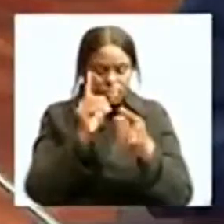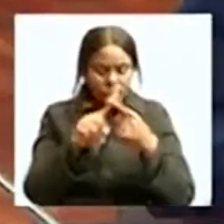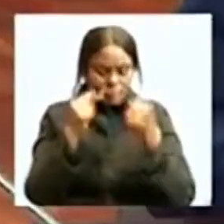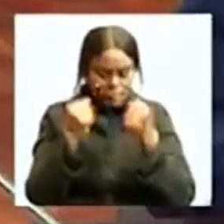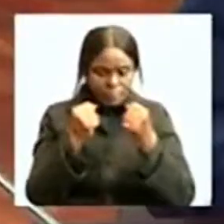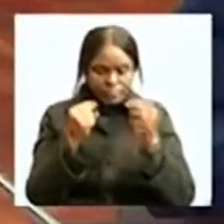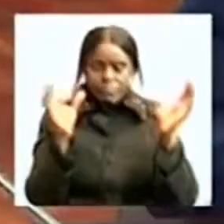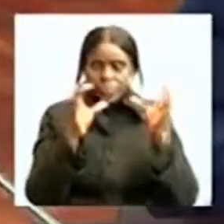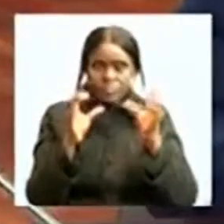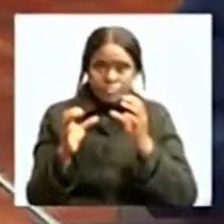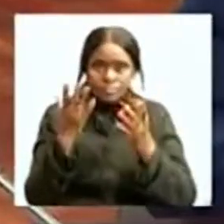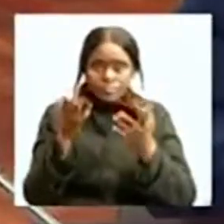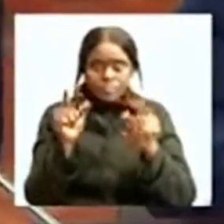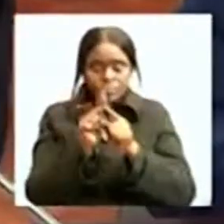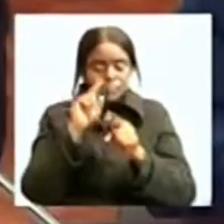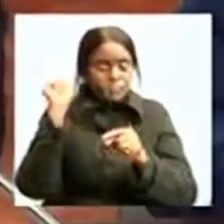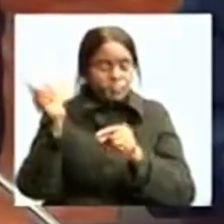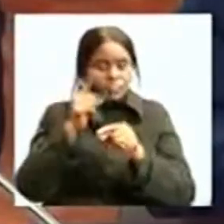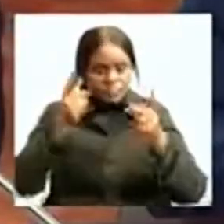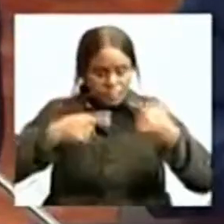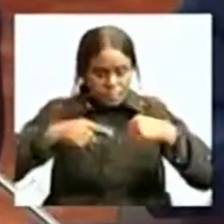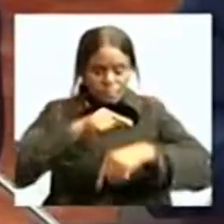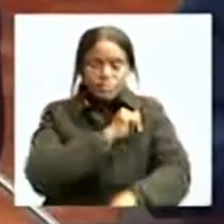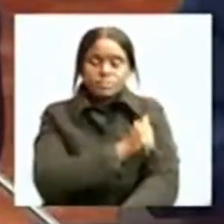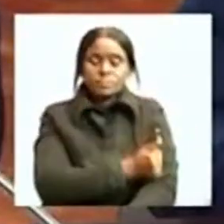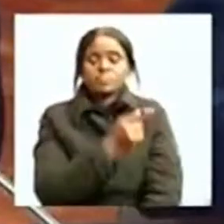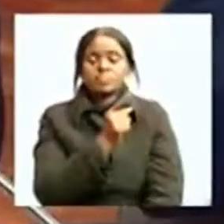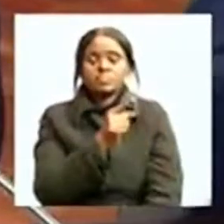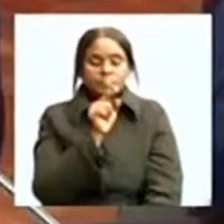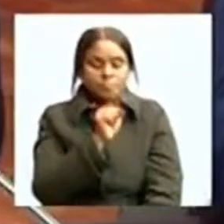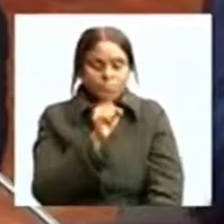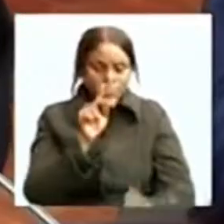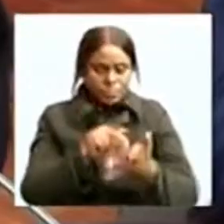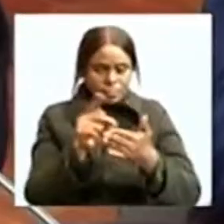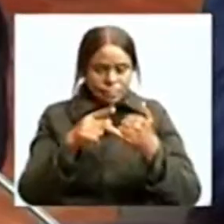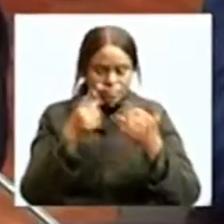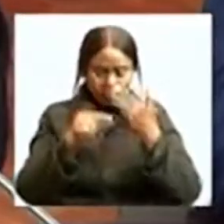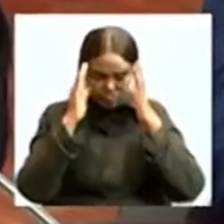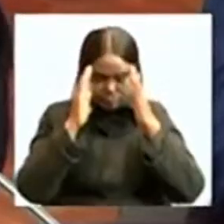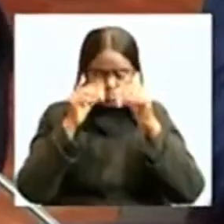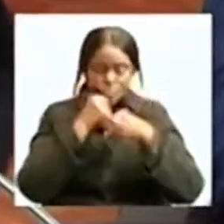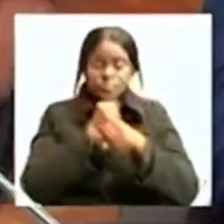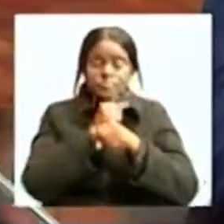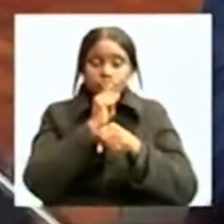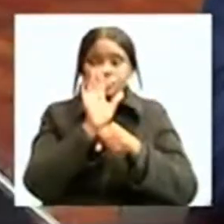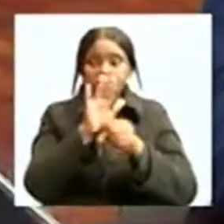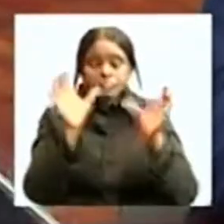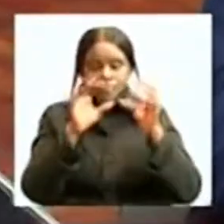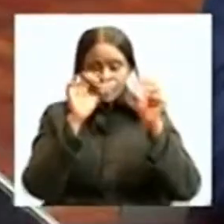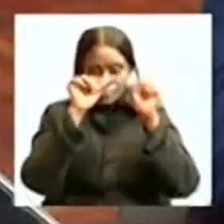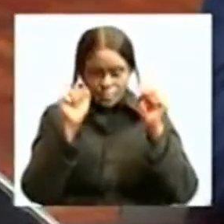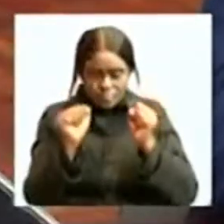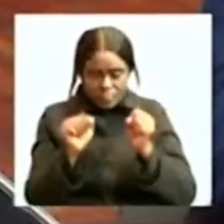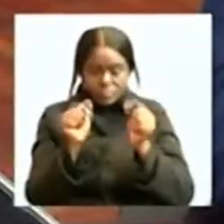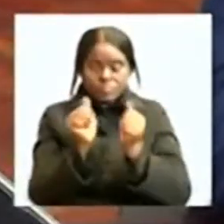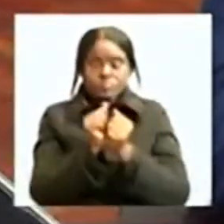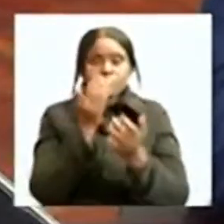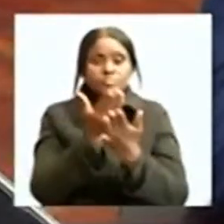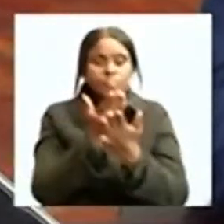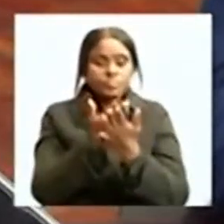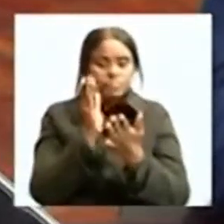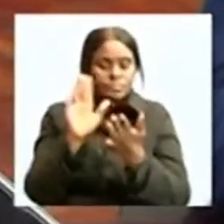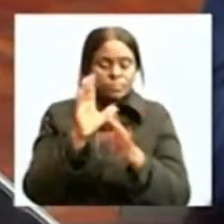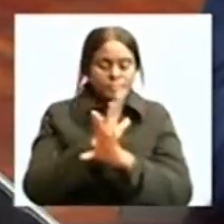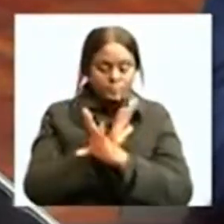procurement committees across local authorities. These sessions focused on ensuring that committee structures align with the requirements of